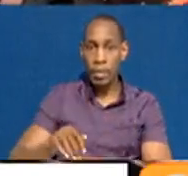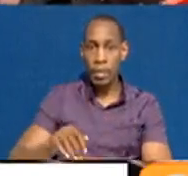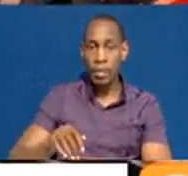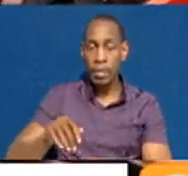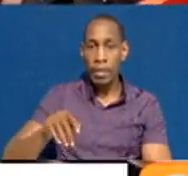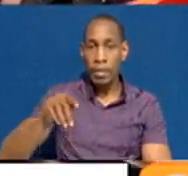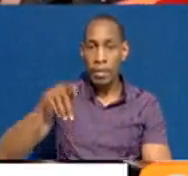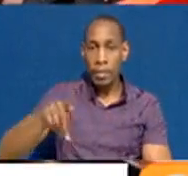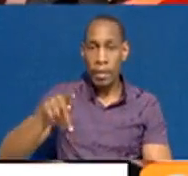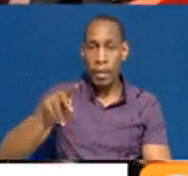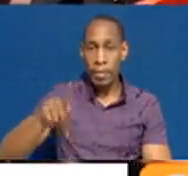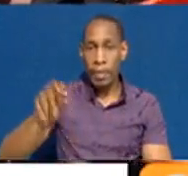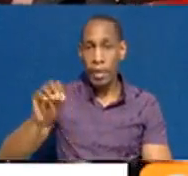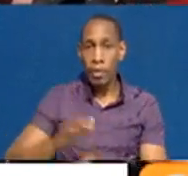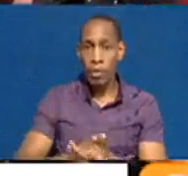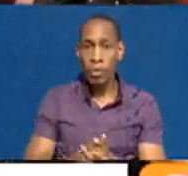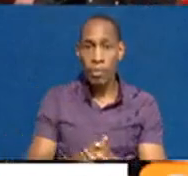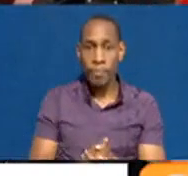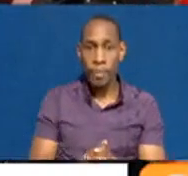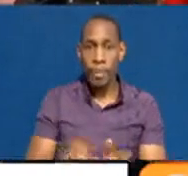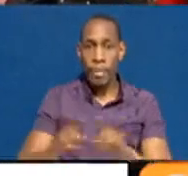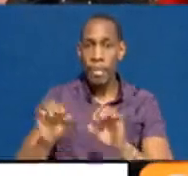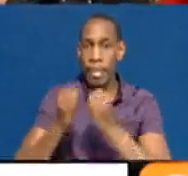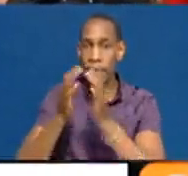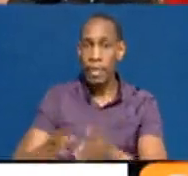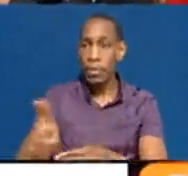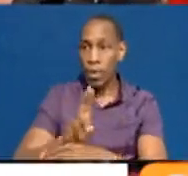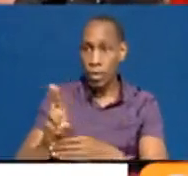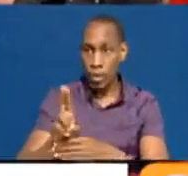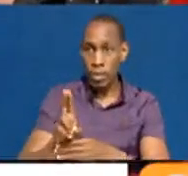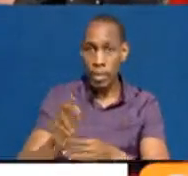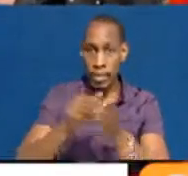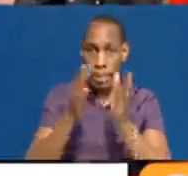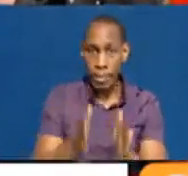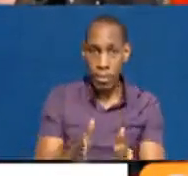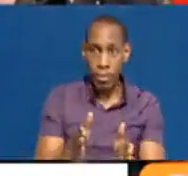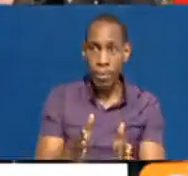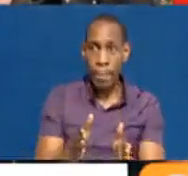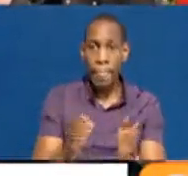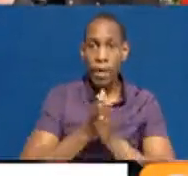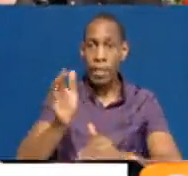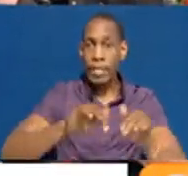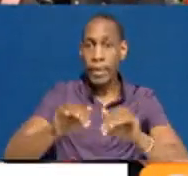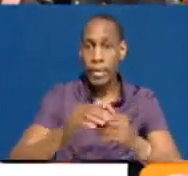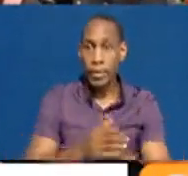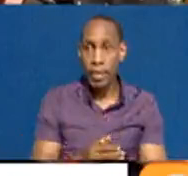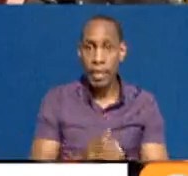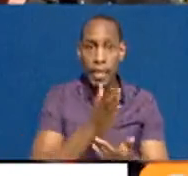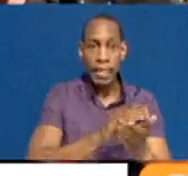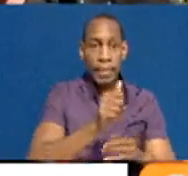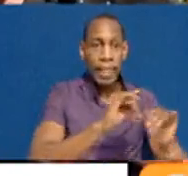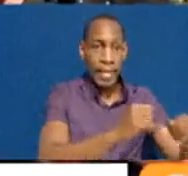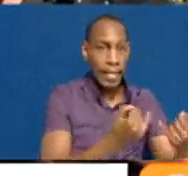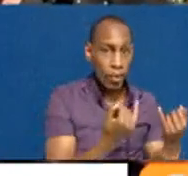And some of the agents are the same that were used by these candidates in the general election, and some are